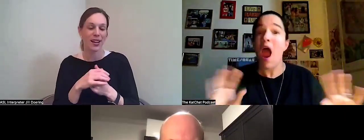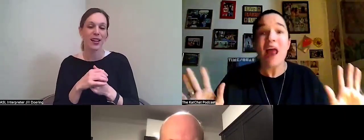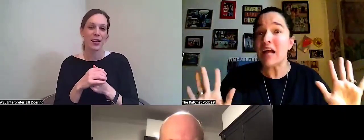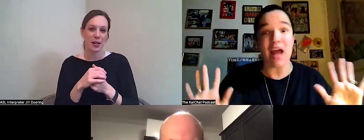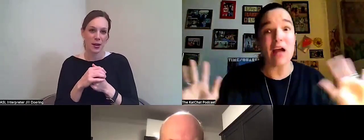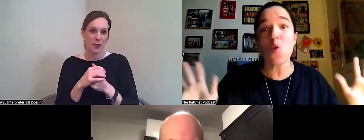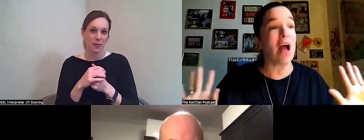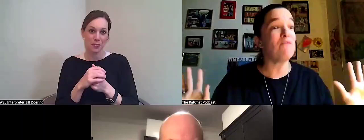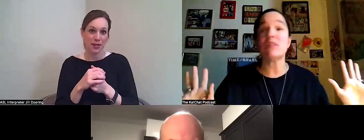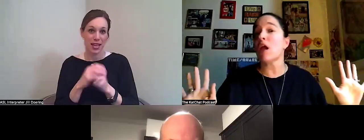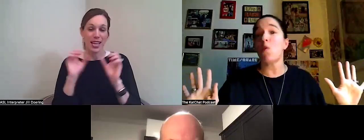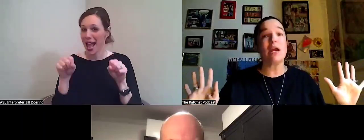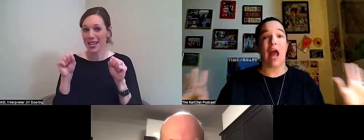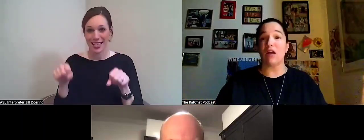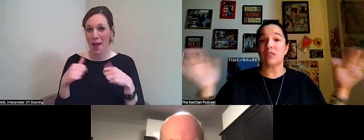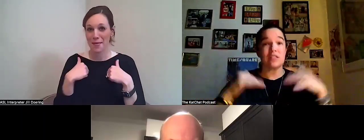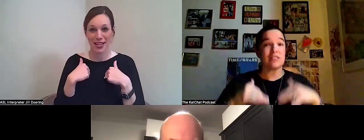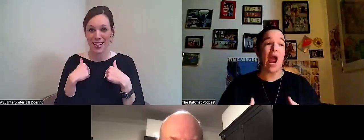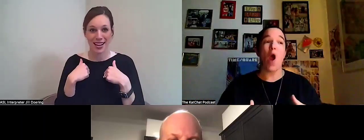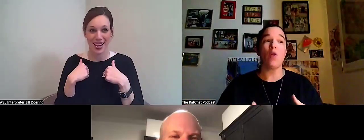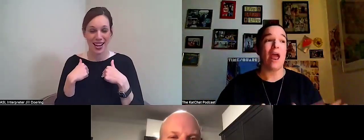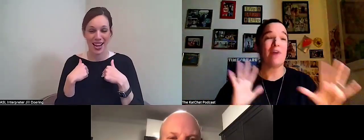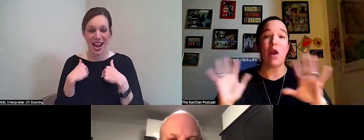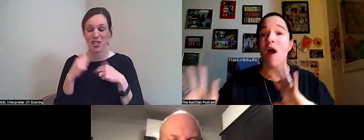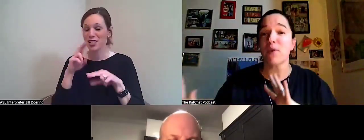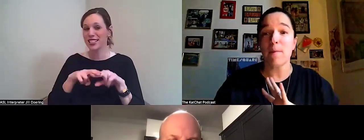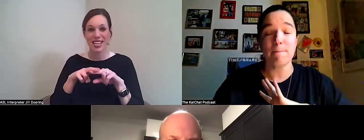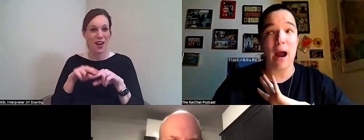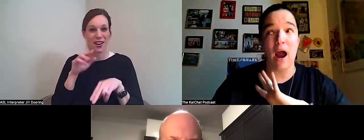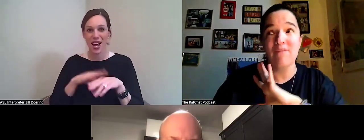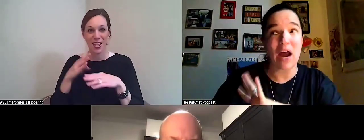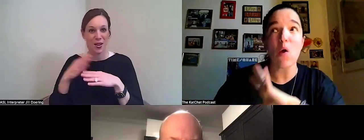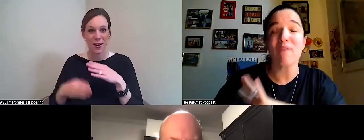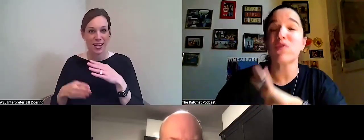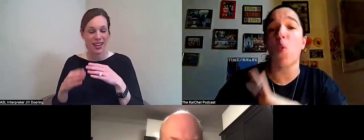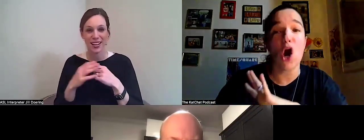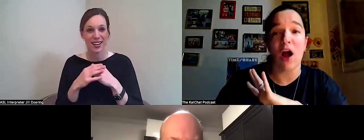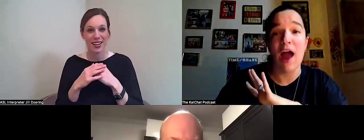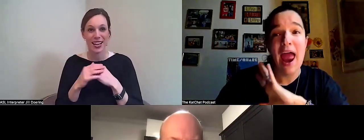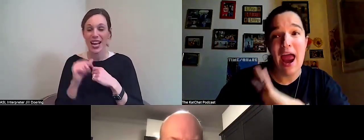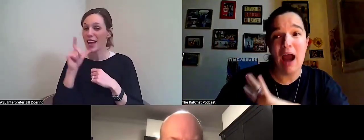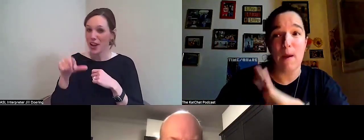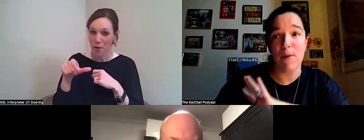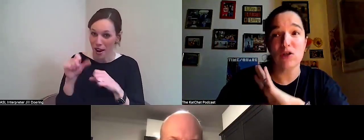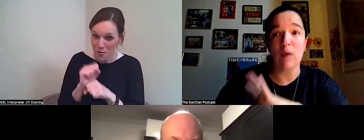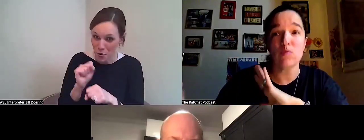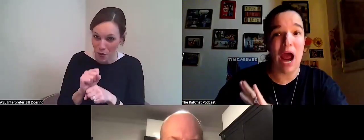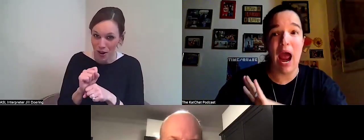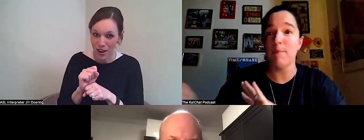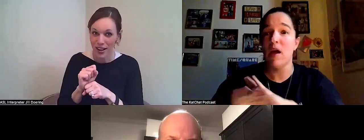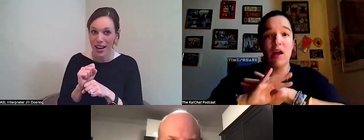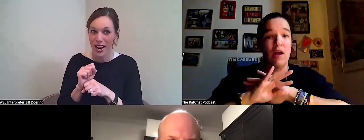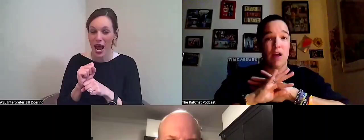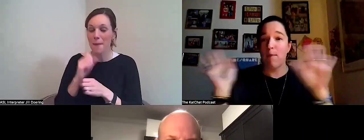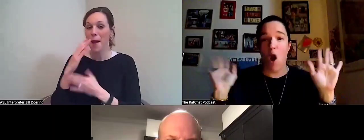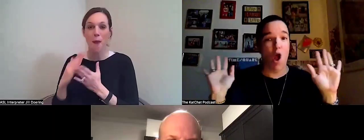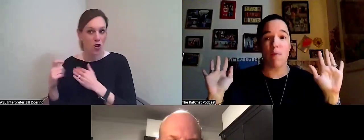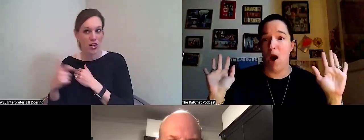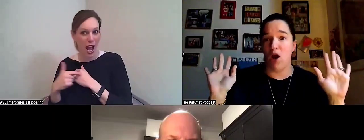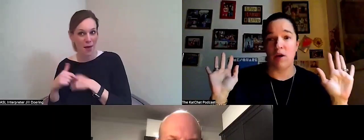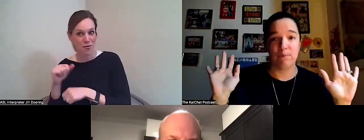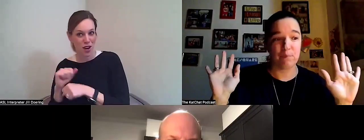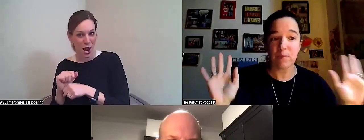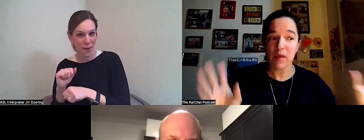about it. Yes, I do everything a week. I just sit down. If I don't have to work at my part-time job, I'm